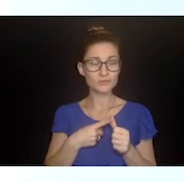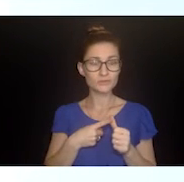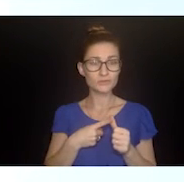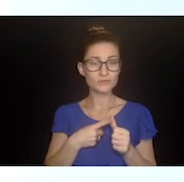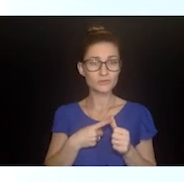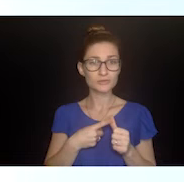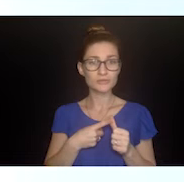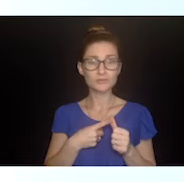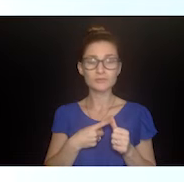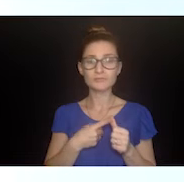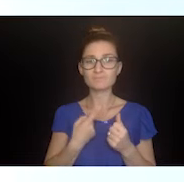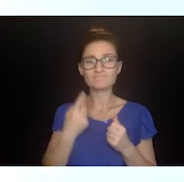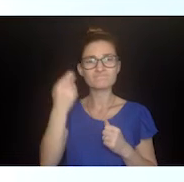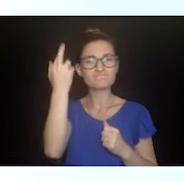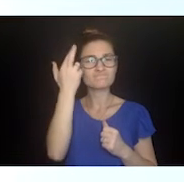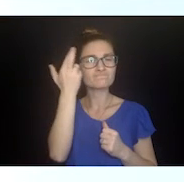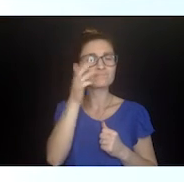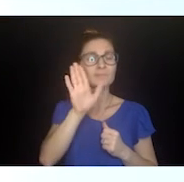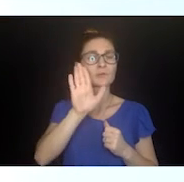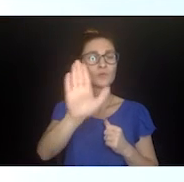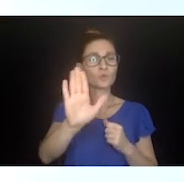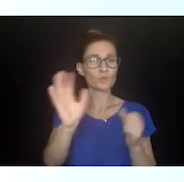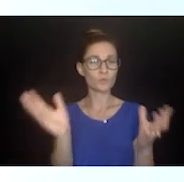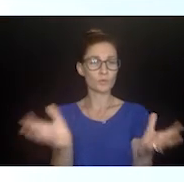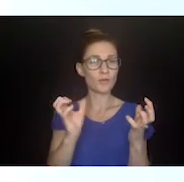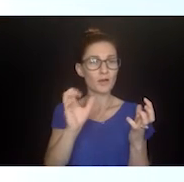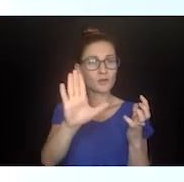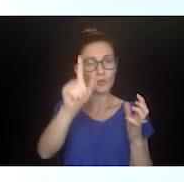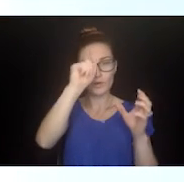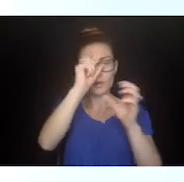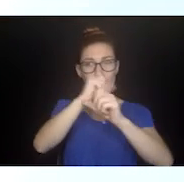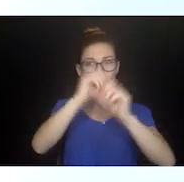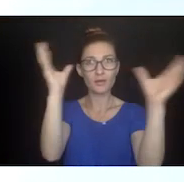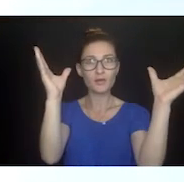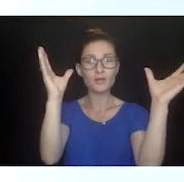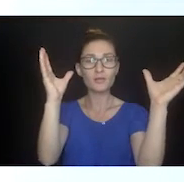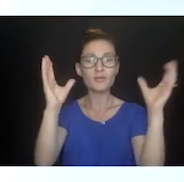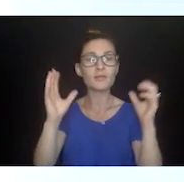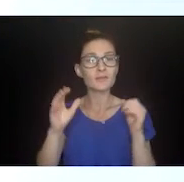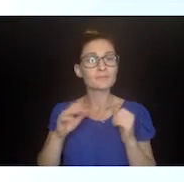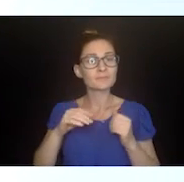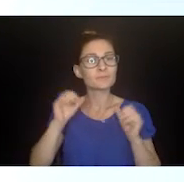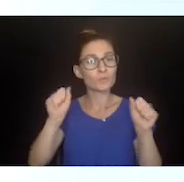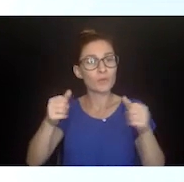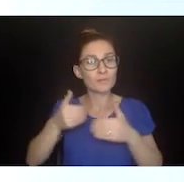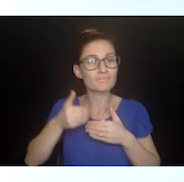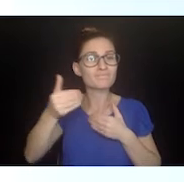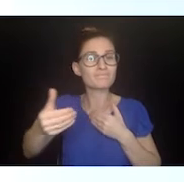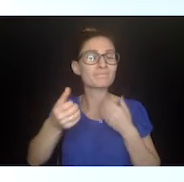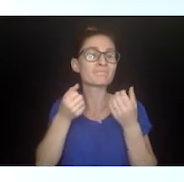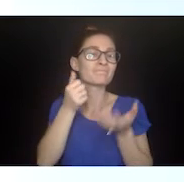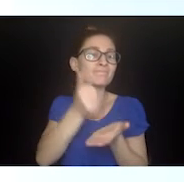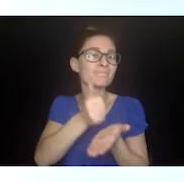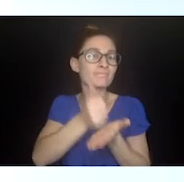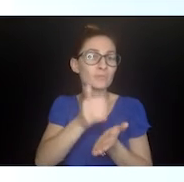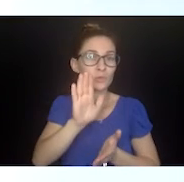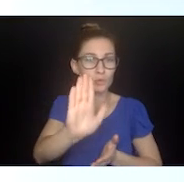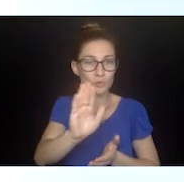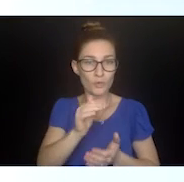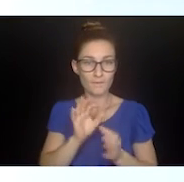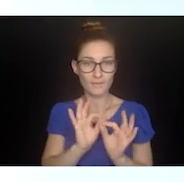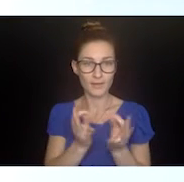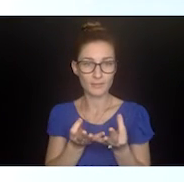you getting clear on what you want, and so you too then can help your loved one.